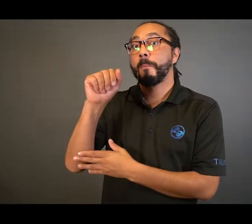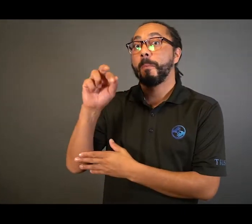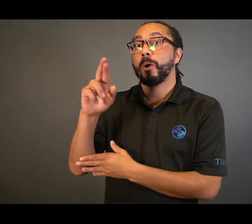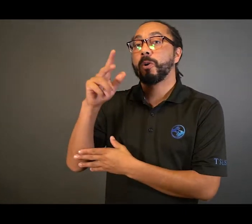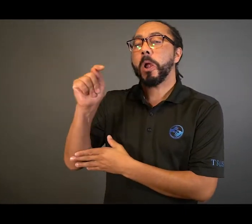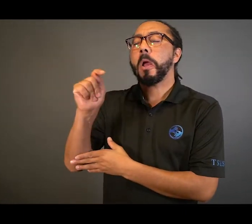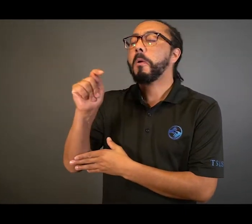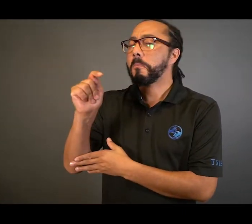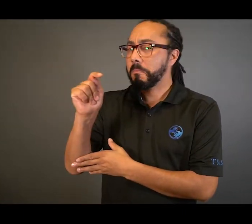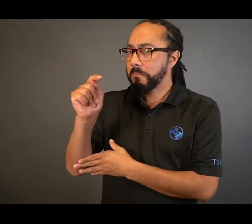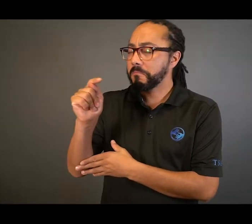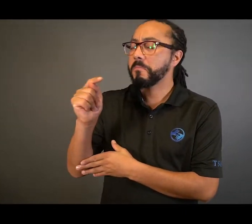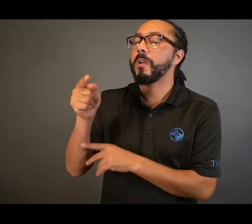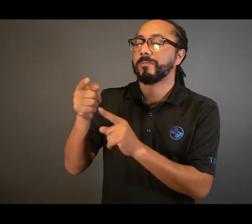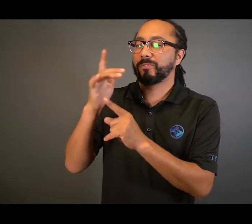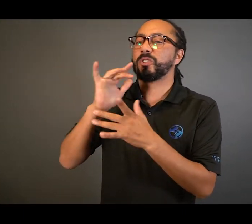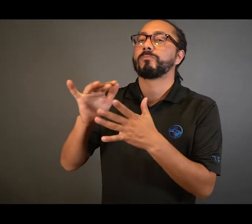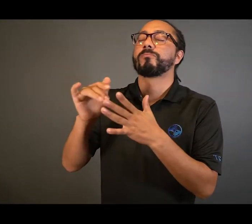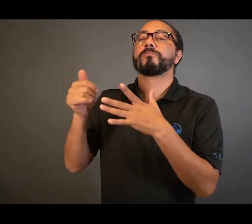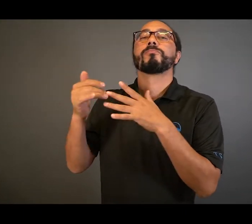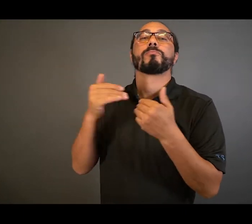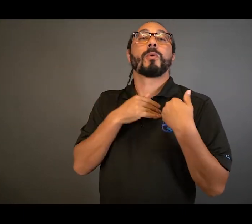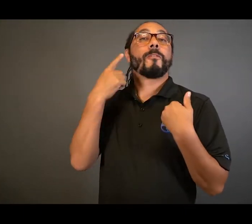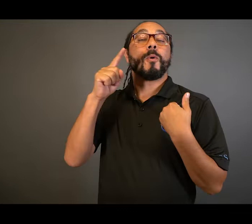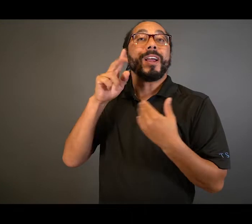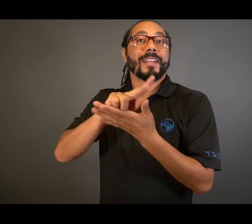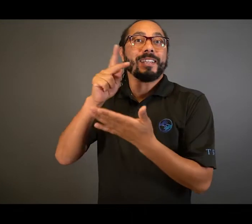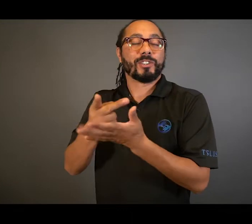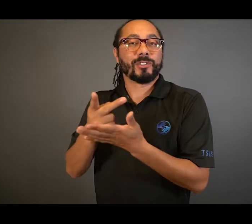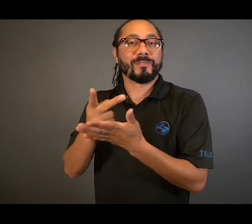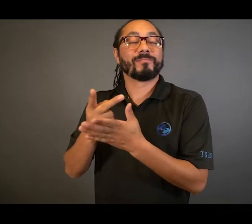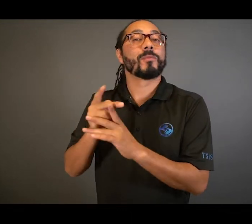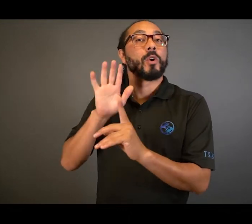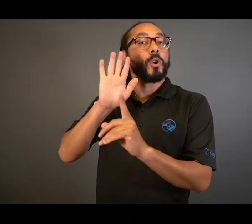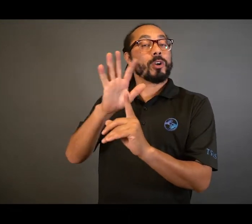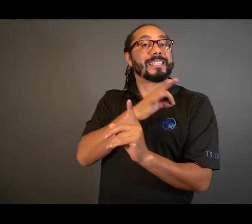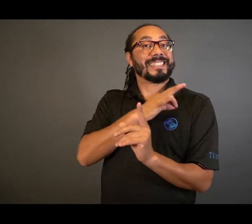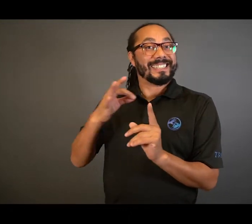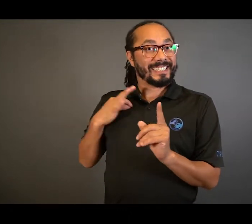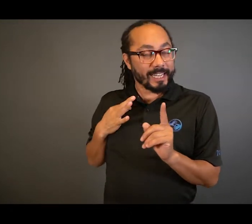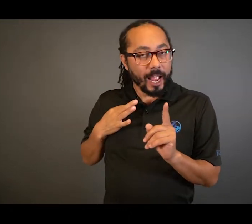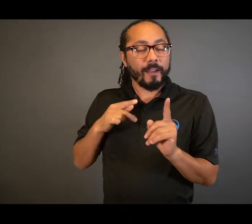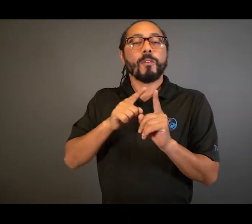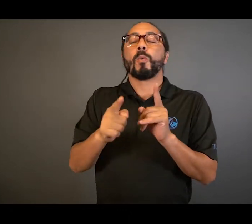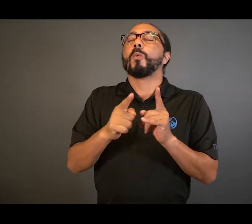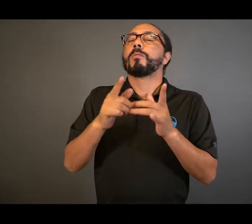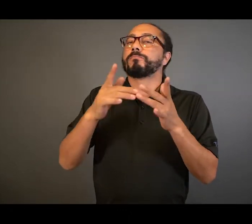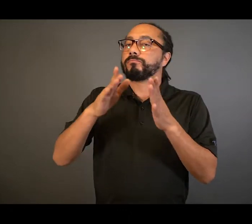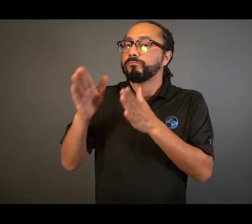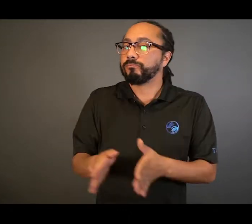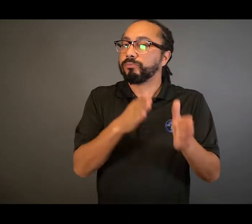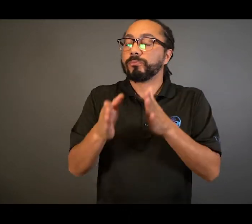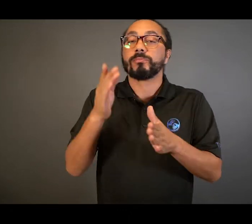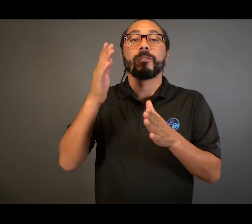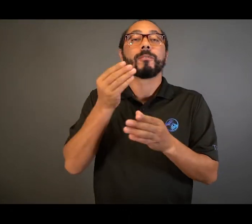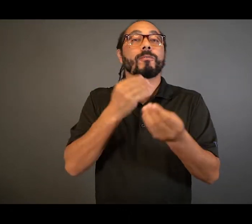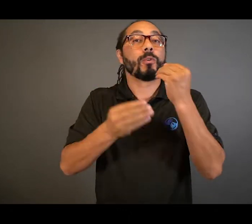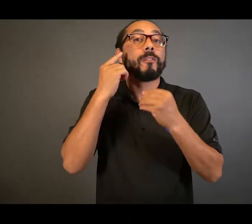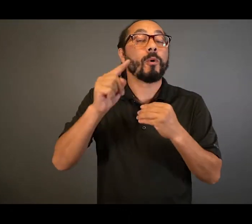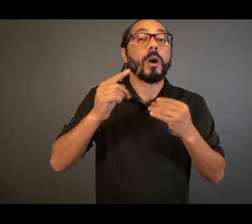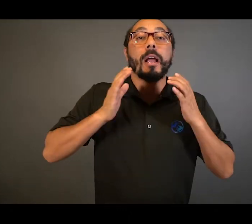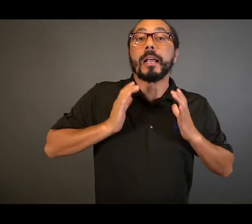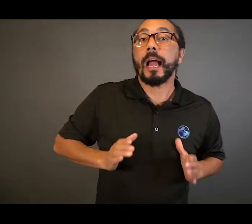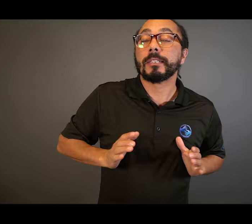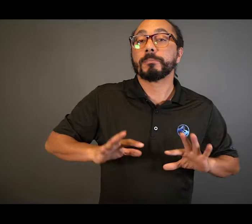Margaret Montgomery was likely in charge of the kitchen, and with her employees would have prepared all the meals for the inn's